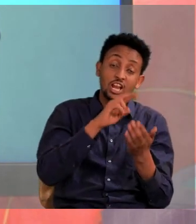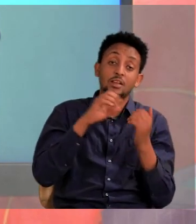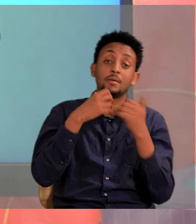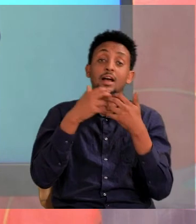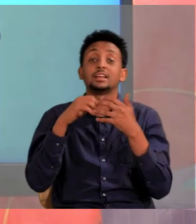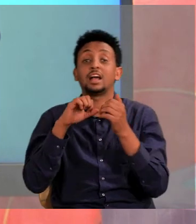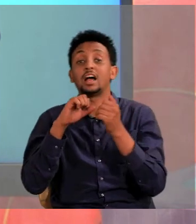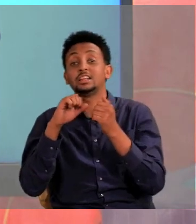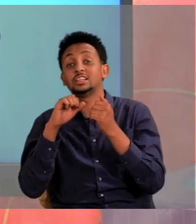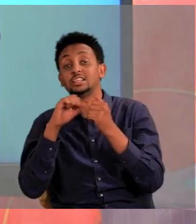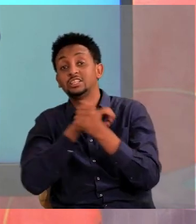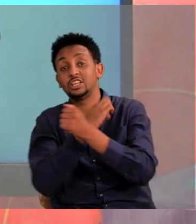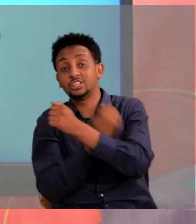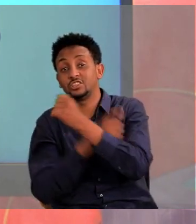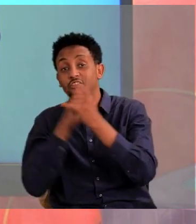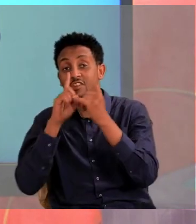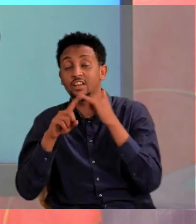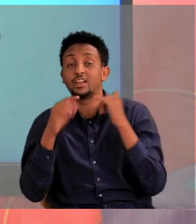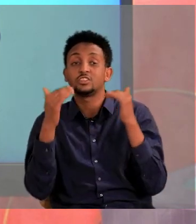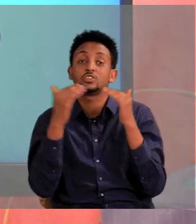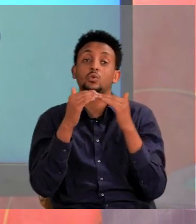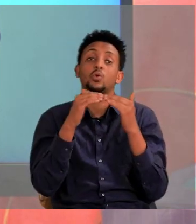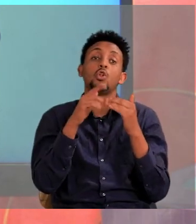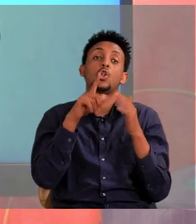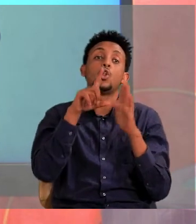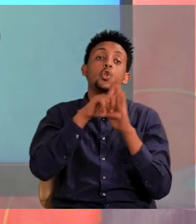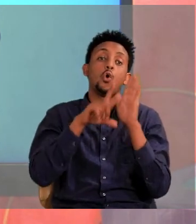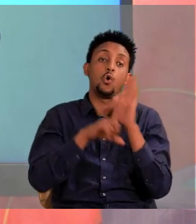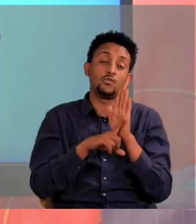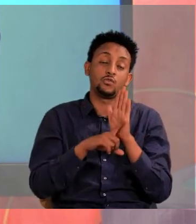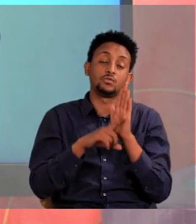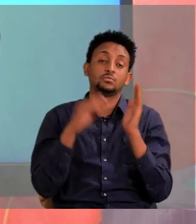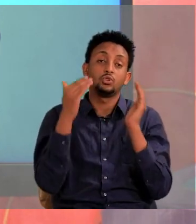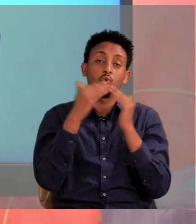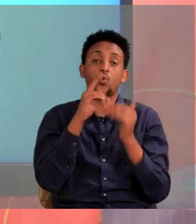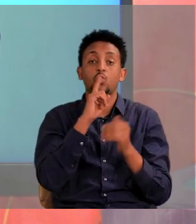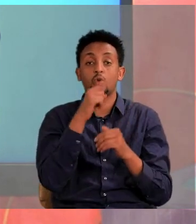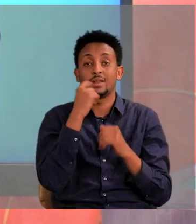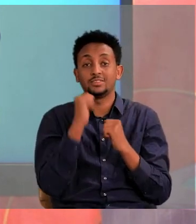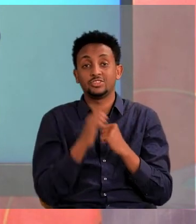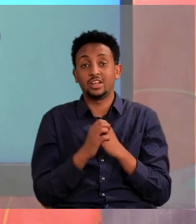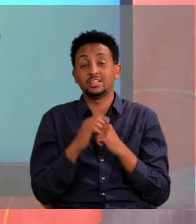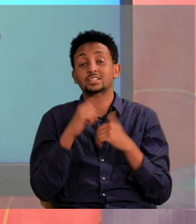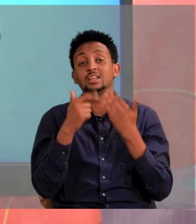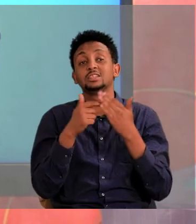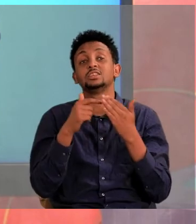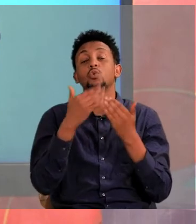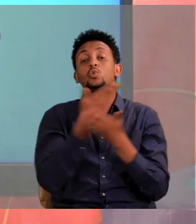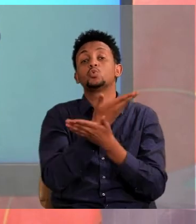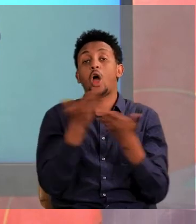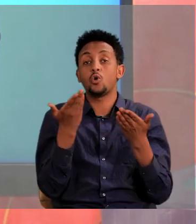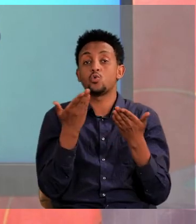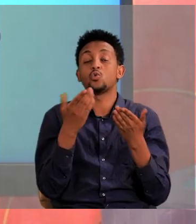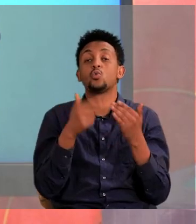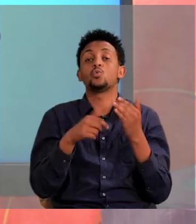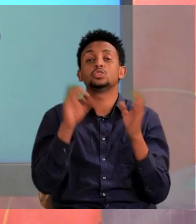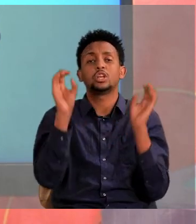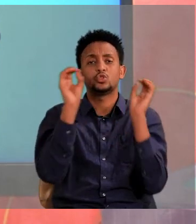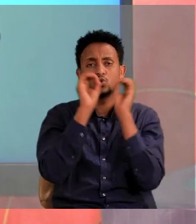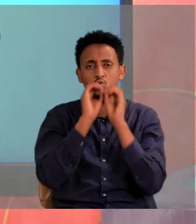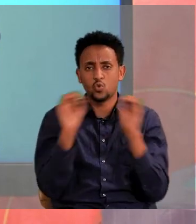final. By this, it's possible to say the law of conservation of mechanical energy. So for the cases where there is